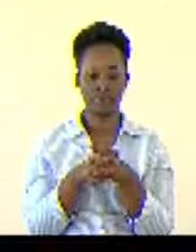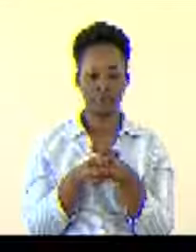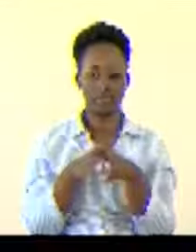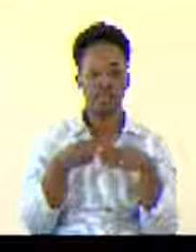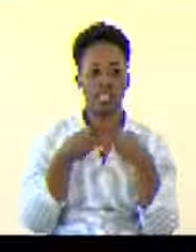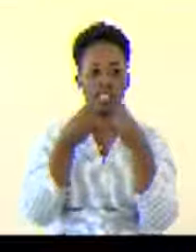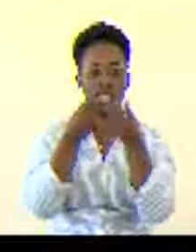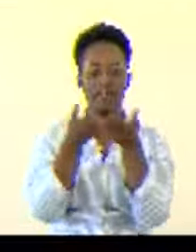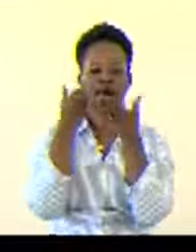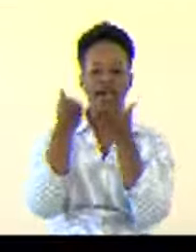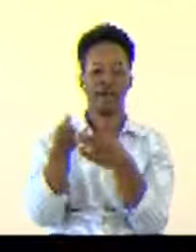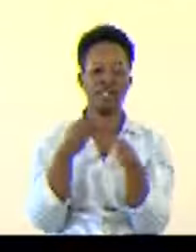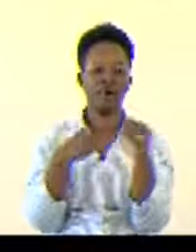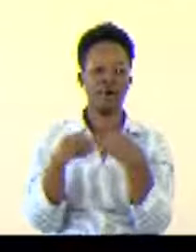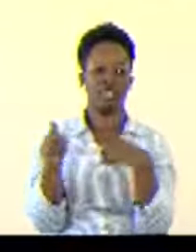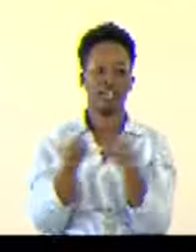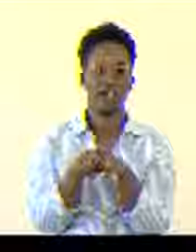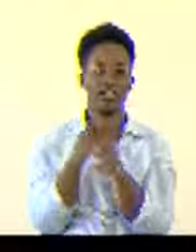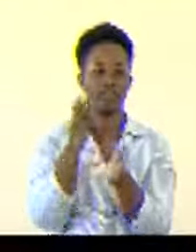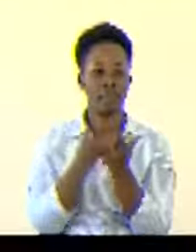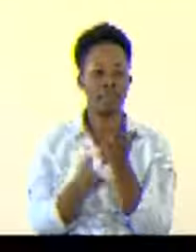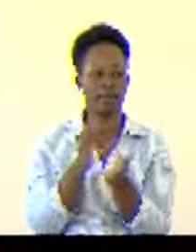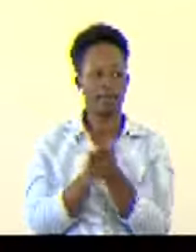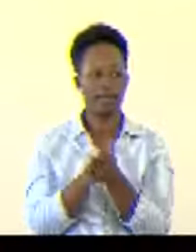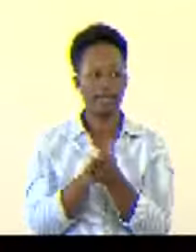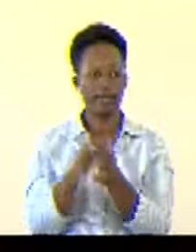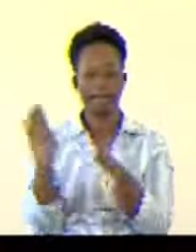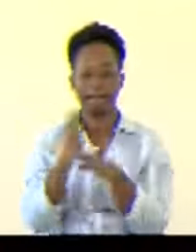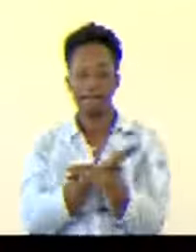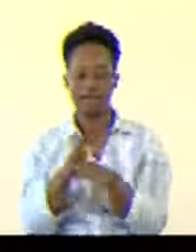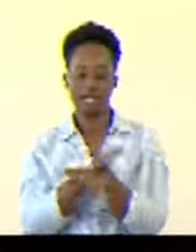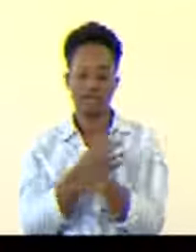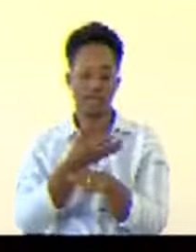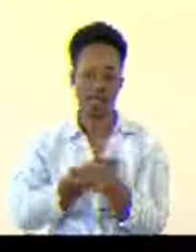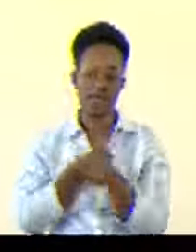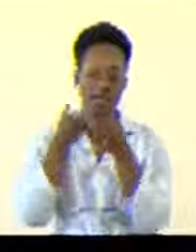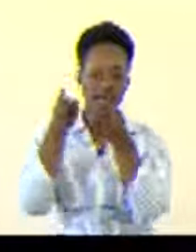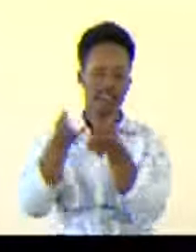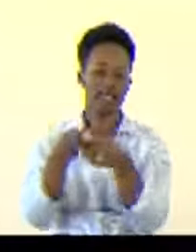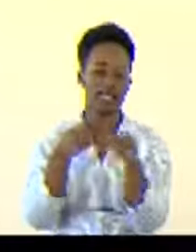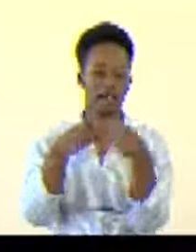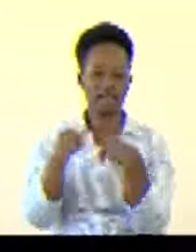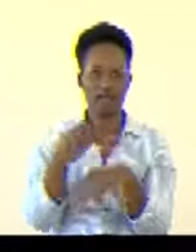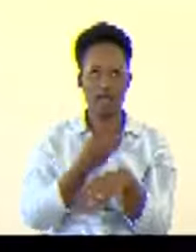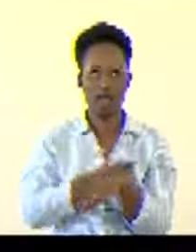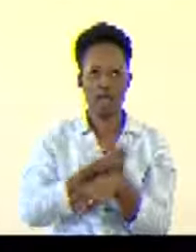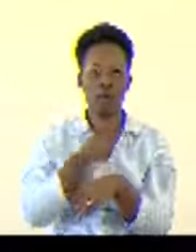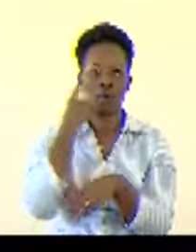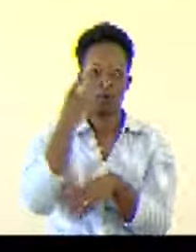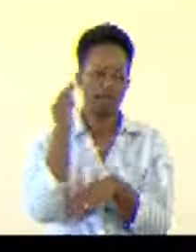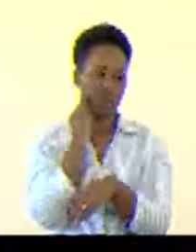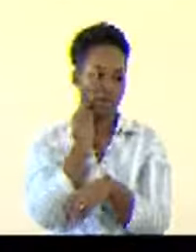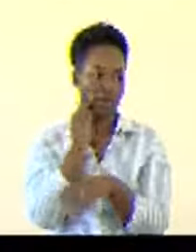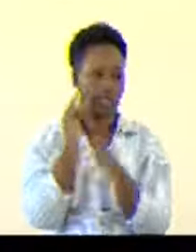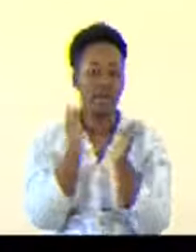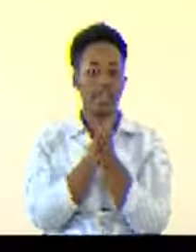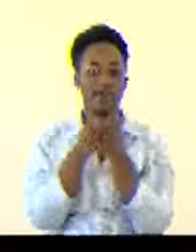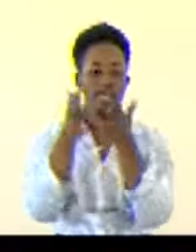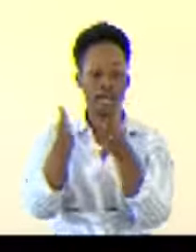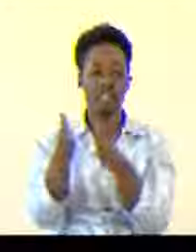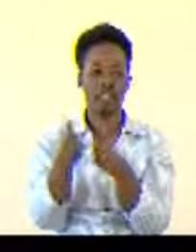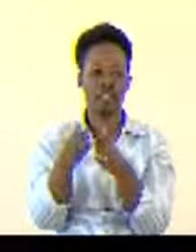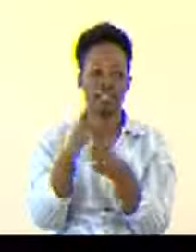Given current assets as maybe if the business has current assets worth 1 million and current liabilities